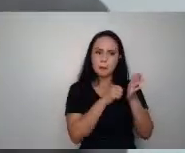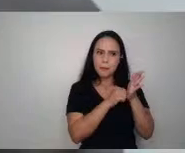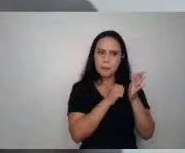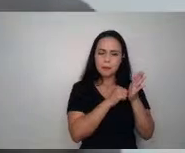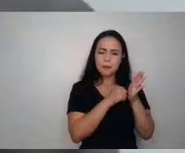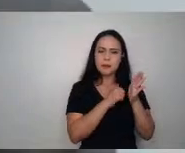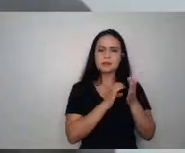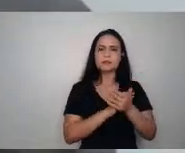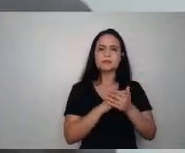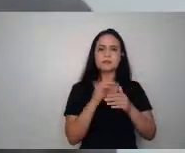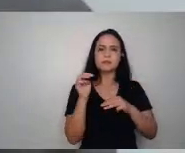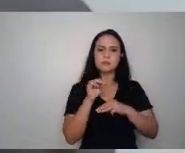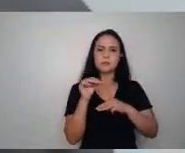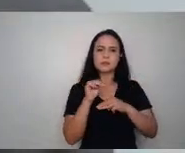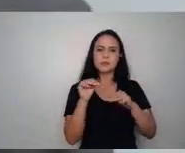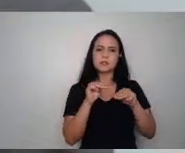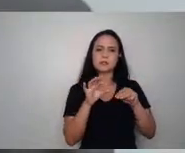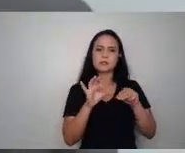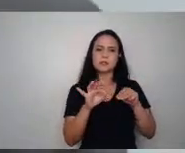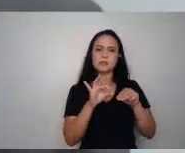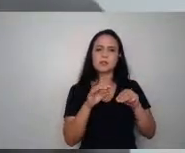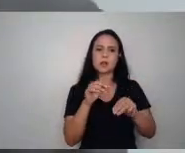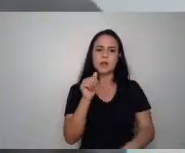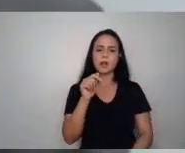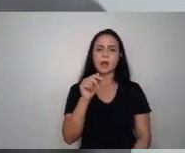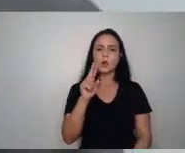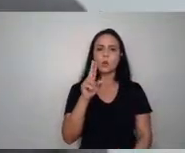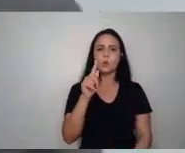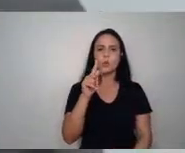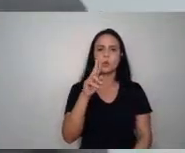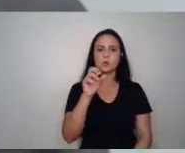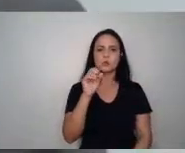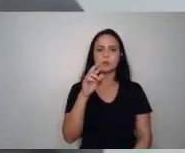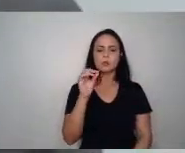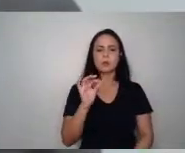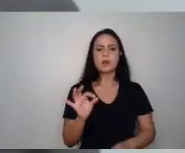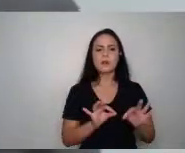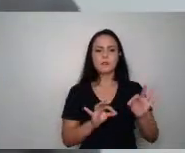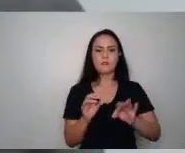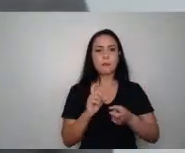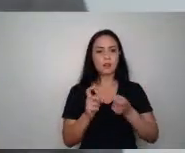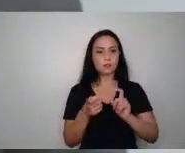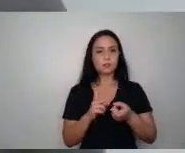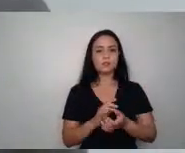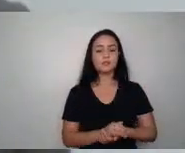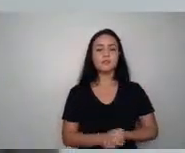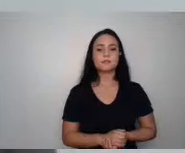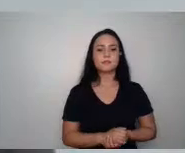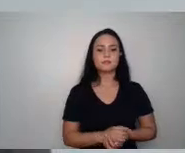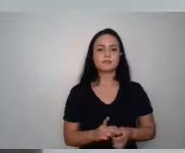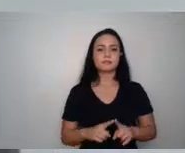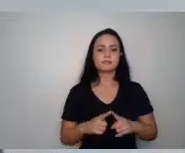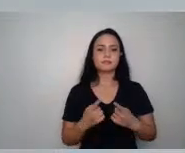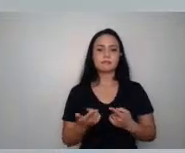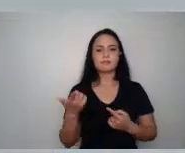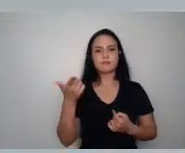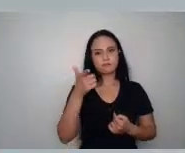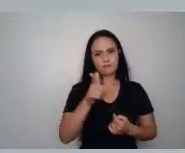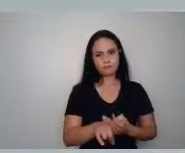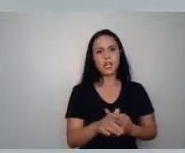more jobs, and that didn't happen. Justice Augusto. Now we have the administrative